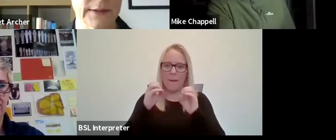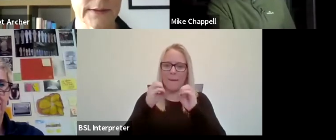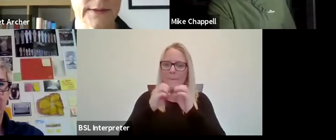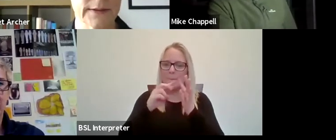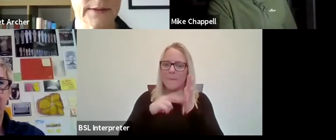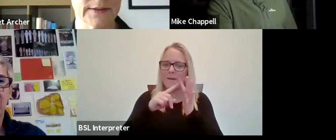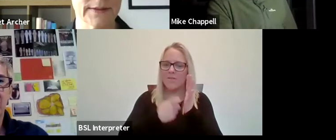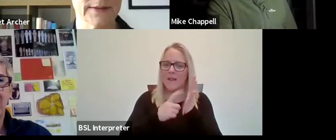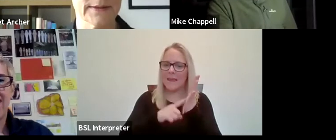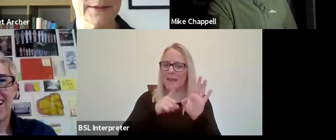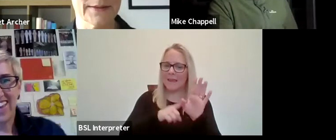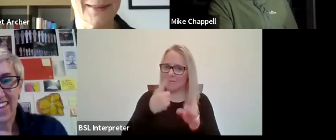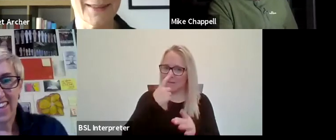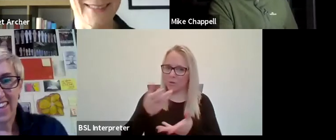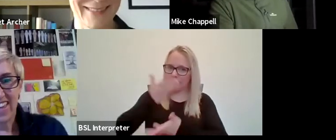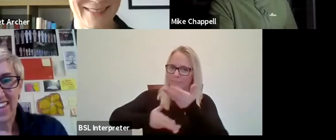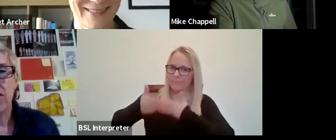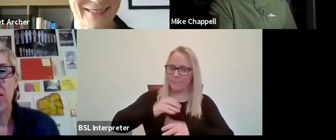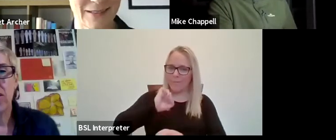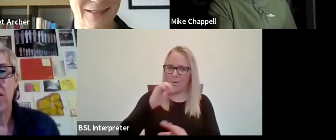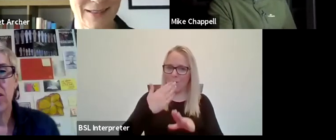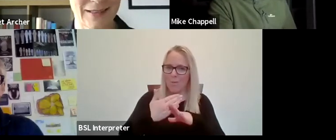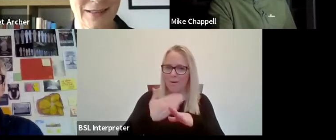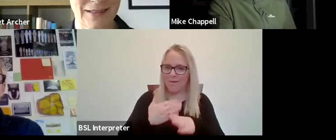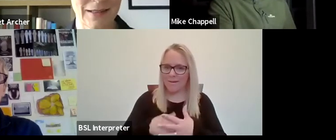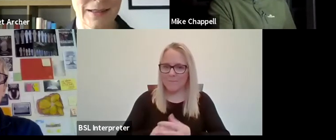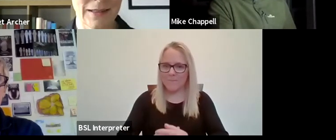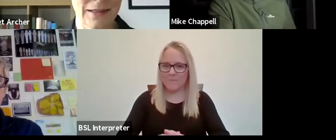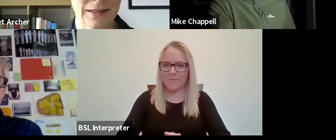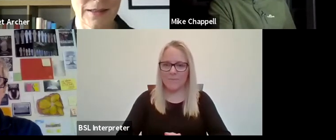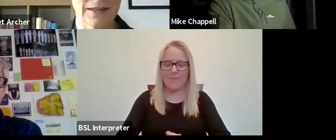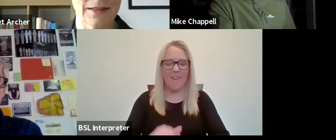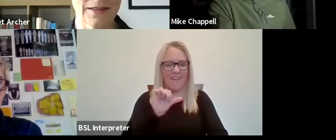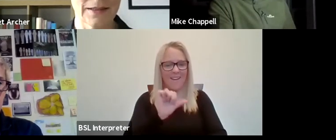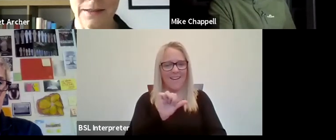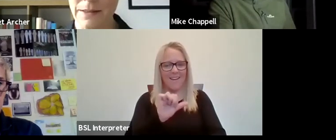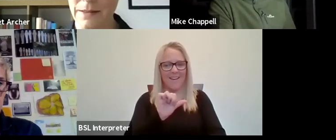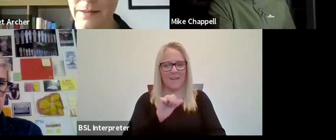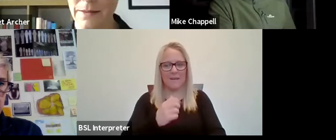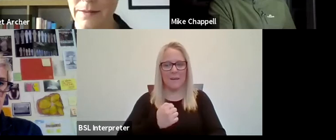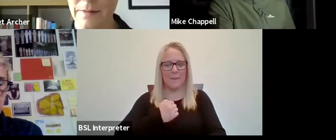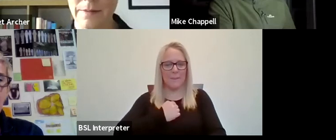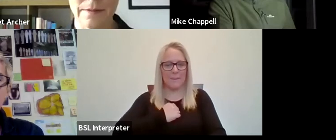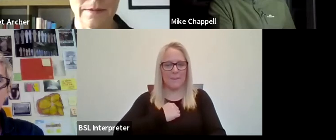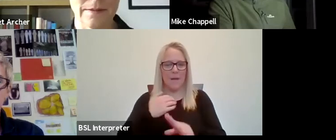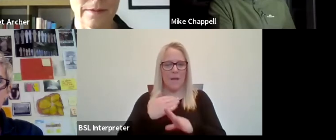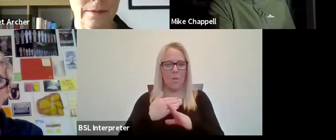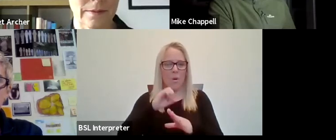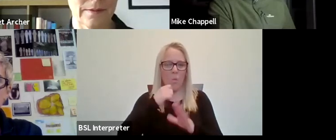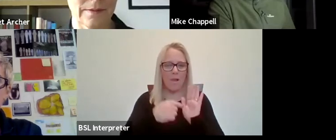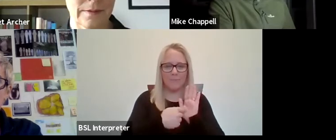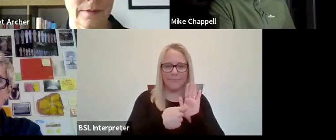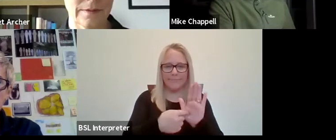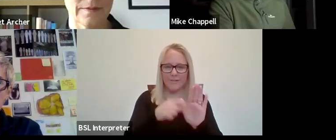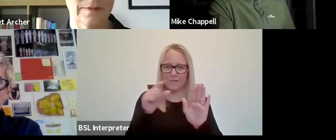evening? Hi there. Yeah, she was so the work that I'm showing an extract from